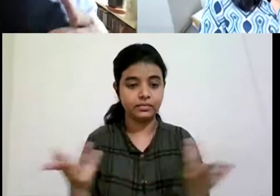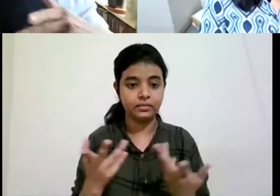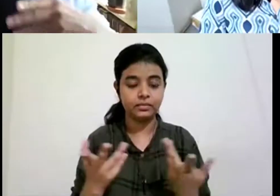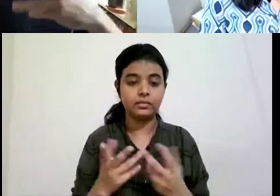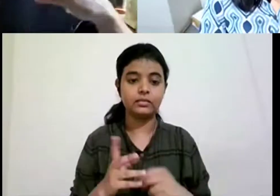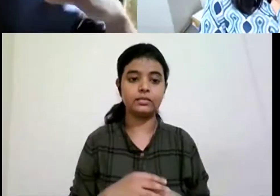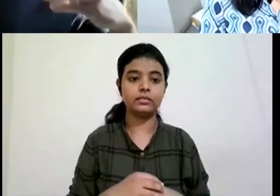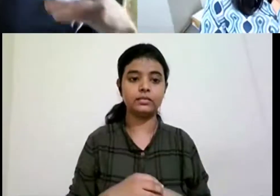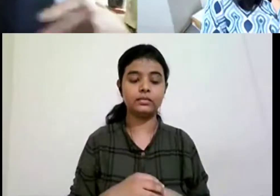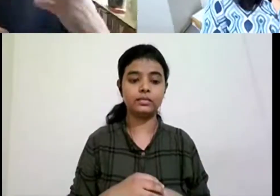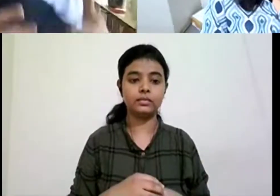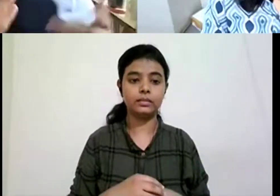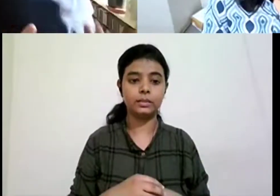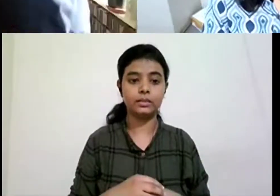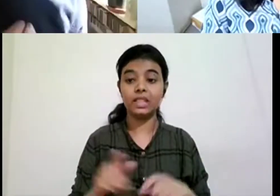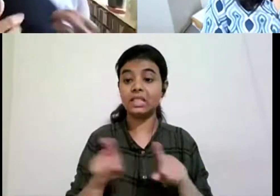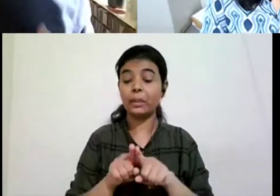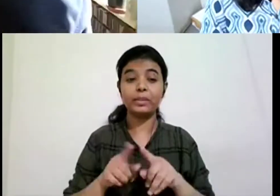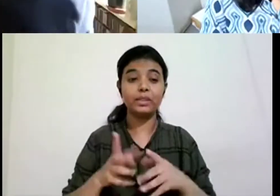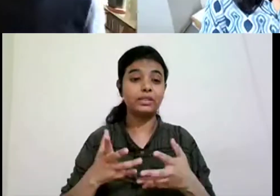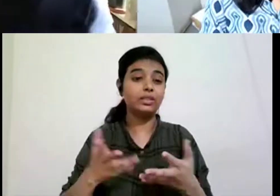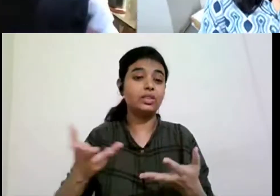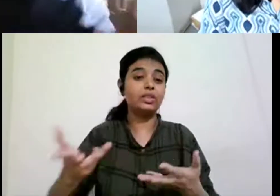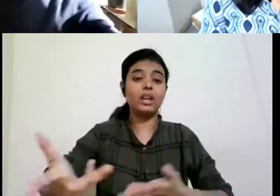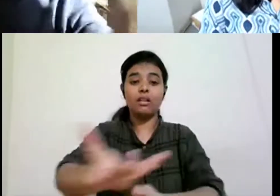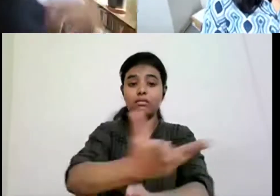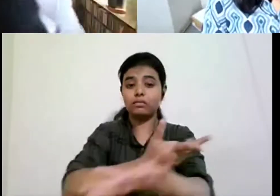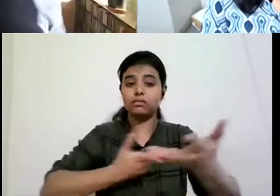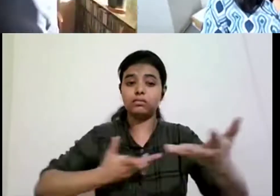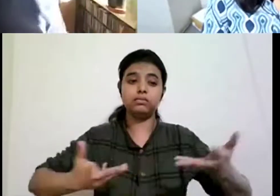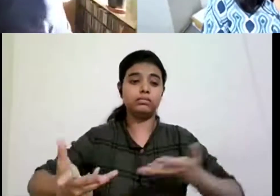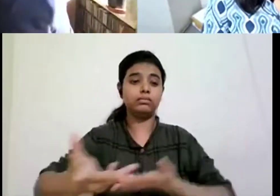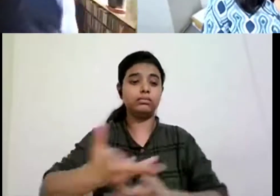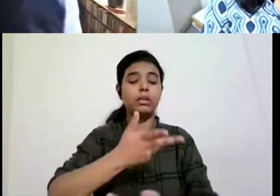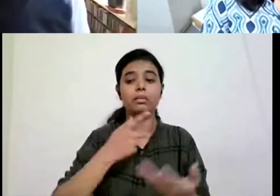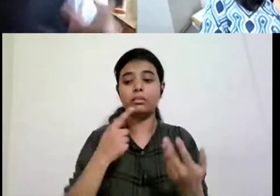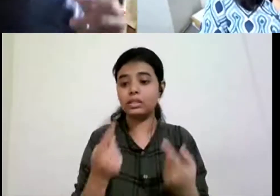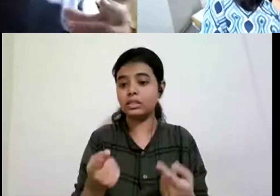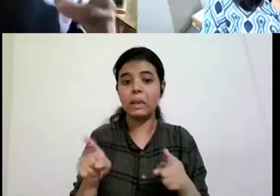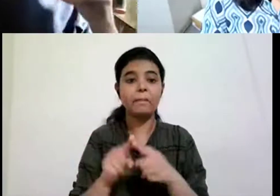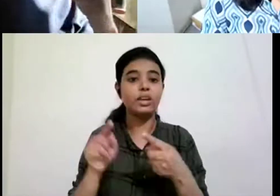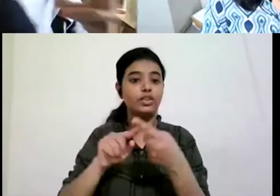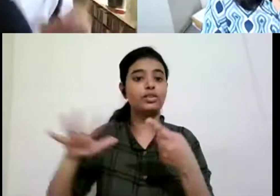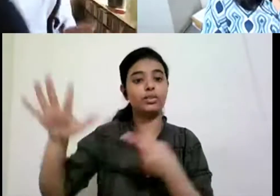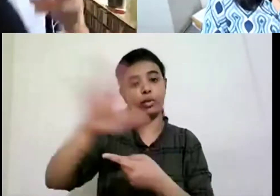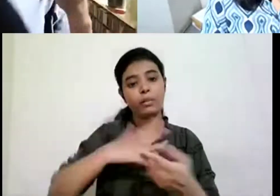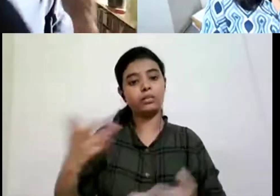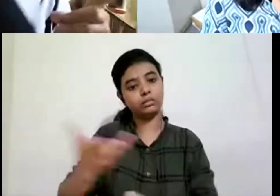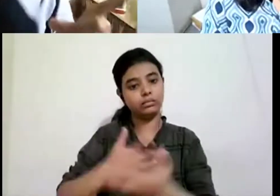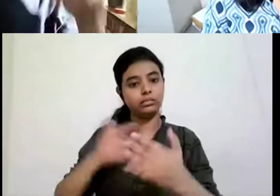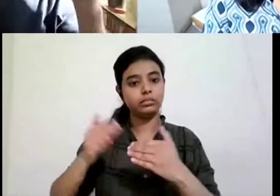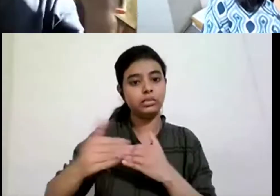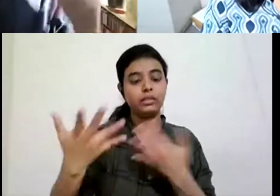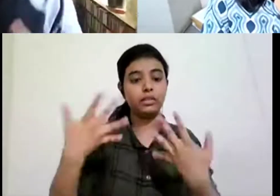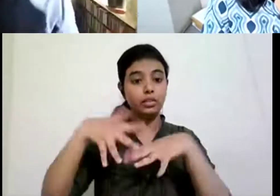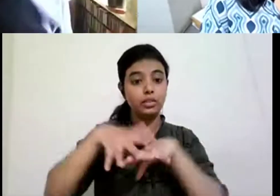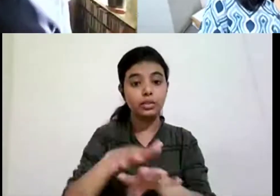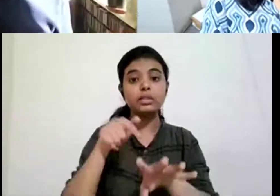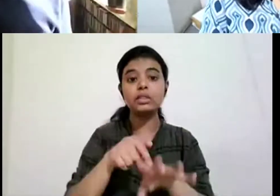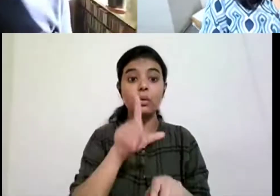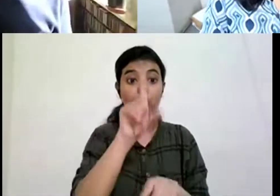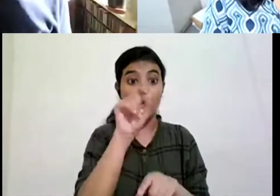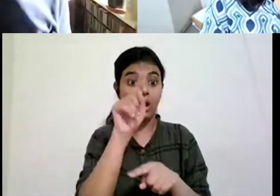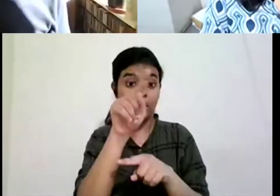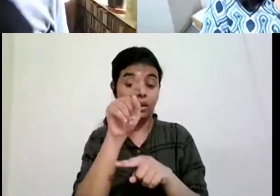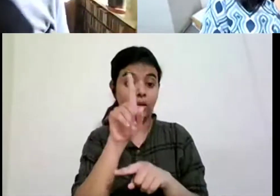a huge discussion which is also happening on conferences here in Europe, if inclusion in itself in